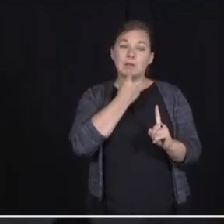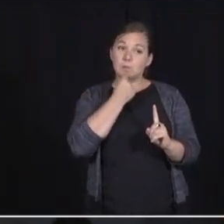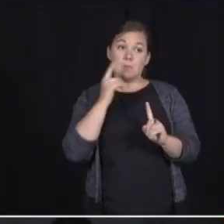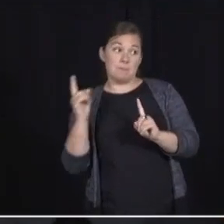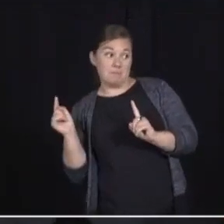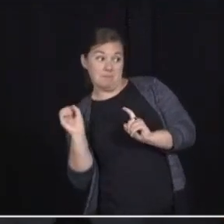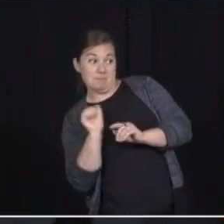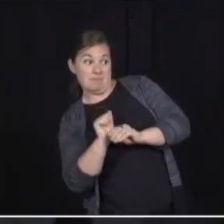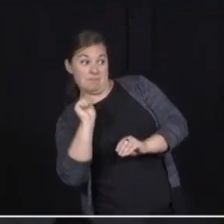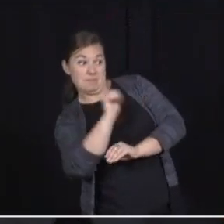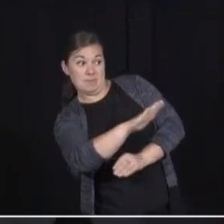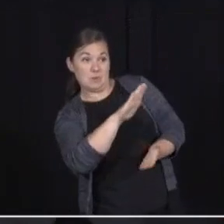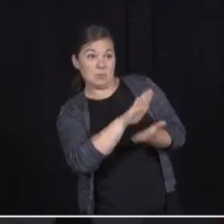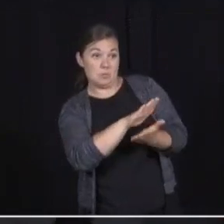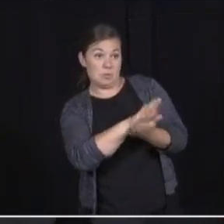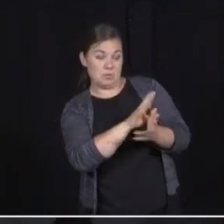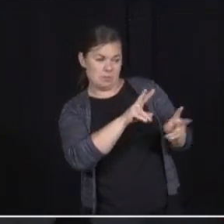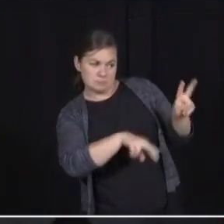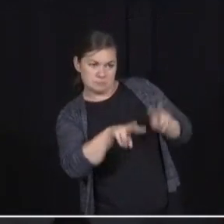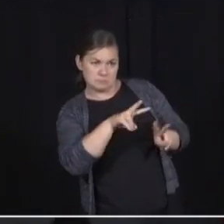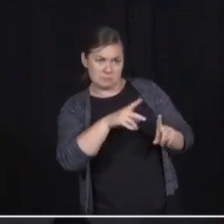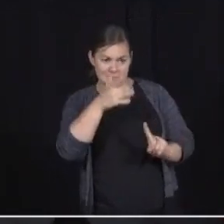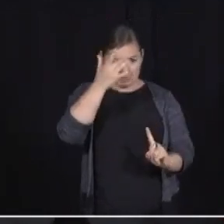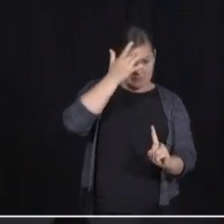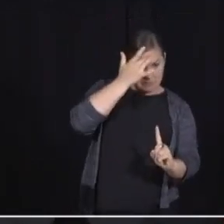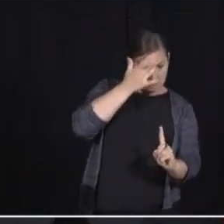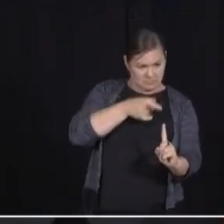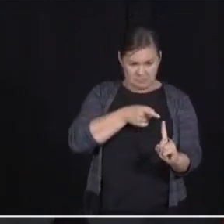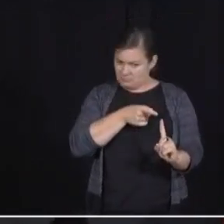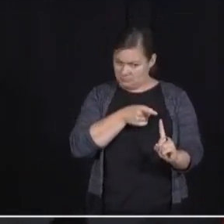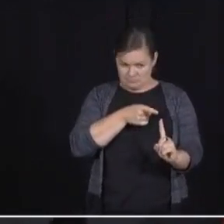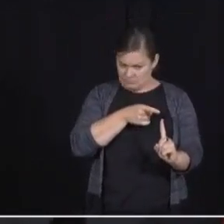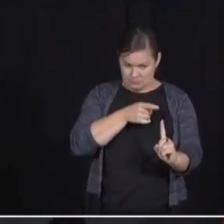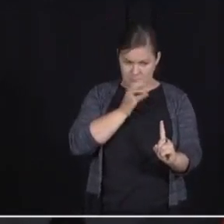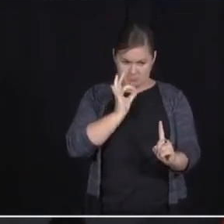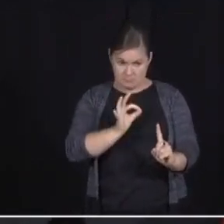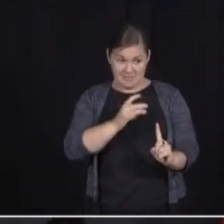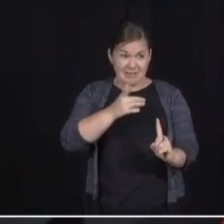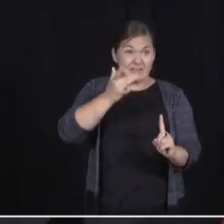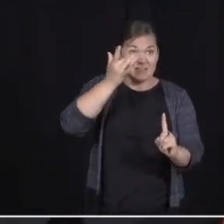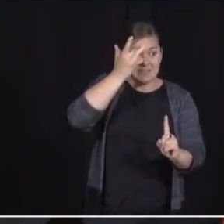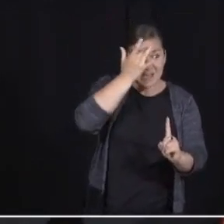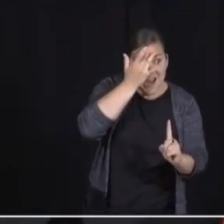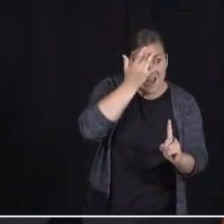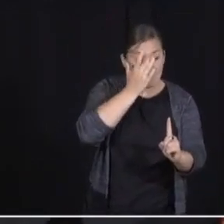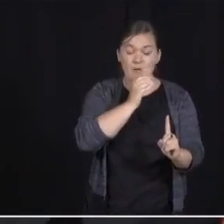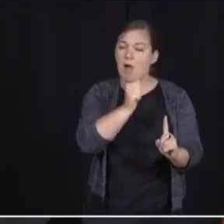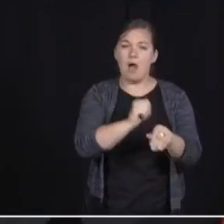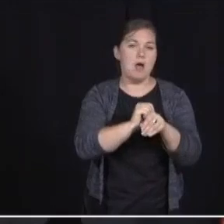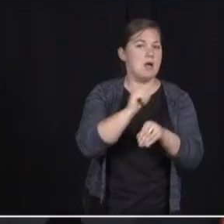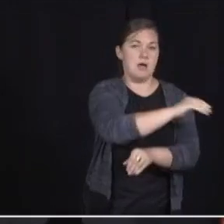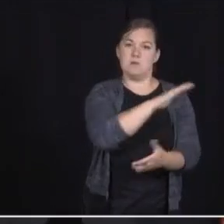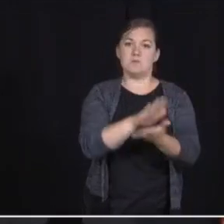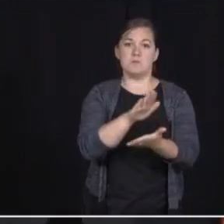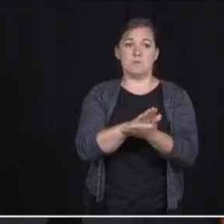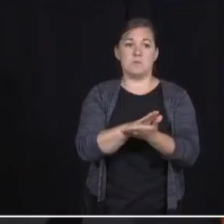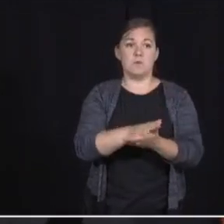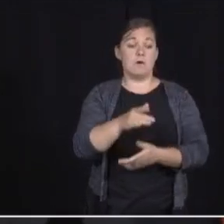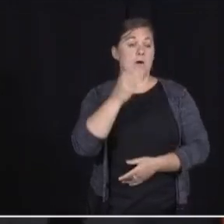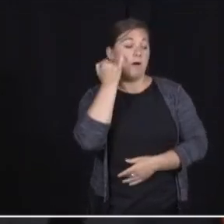any symptoms. And if they have symptoms, don't send them to school. If they go to school and they develop symptoms while at